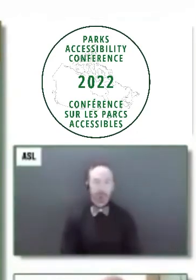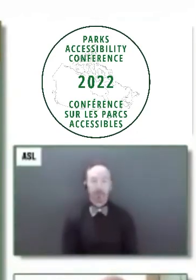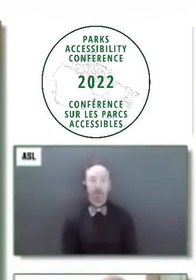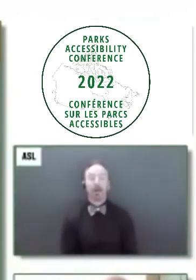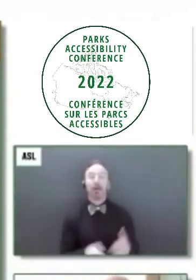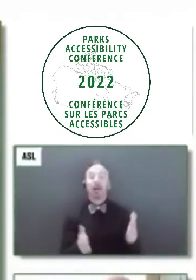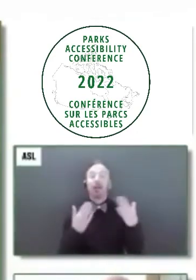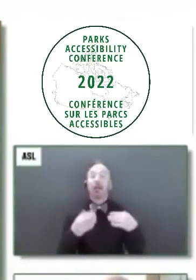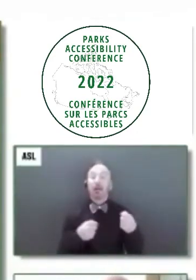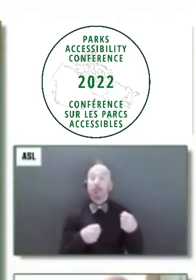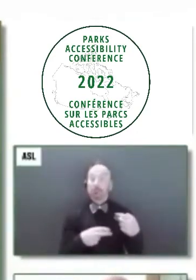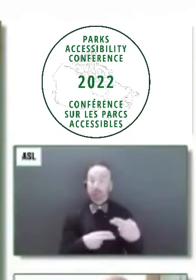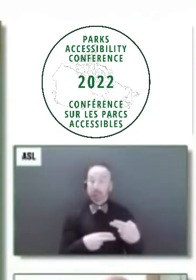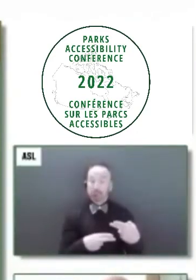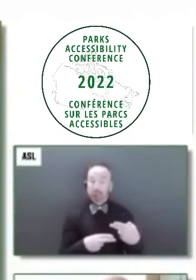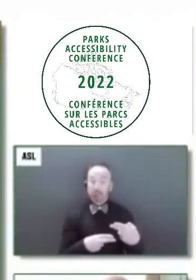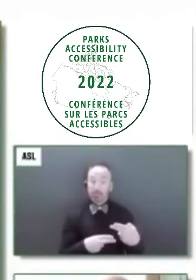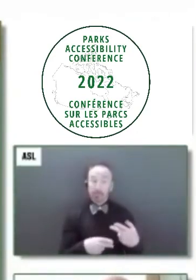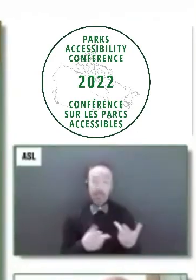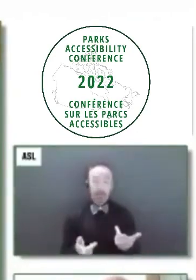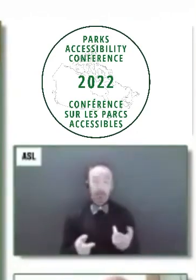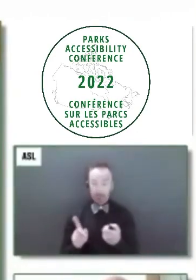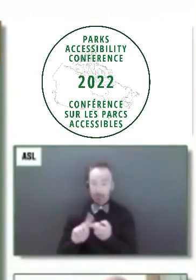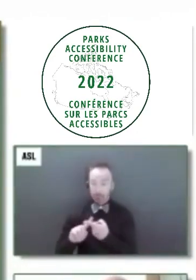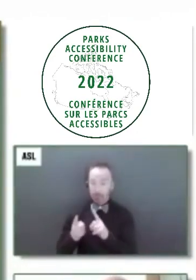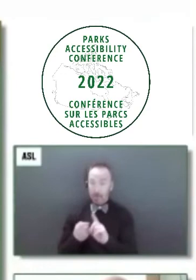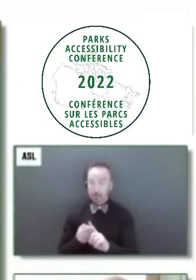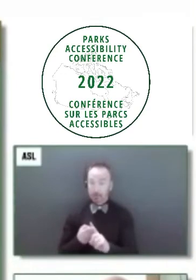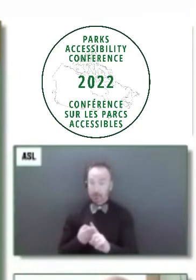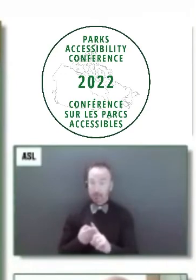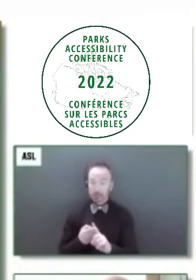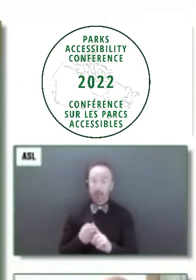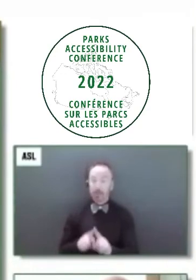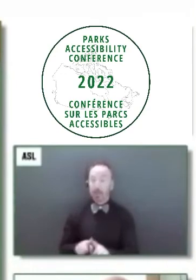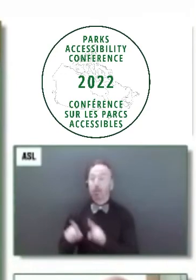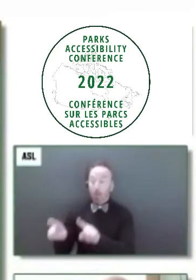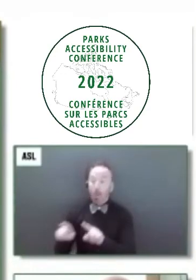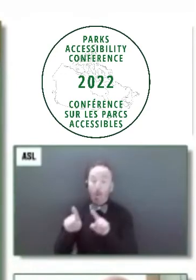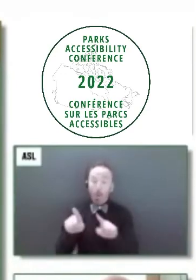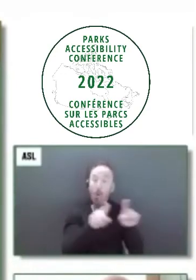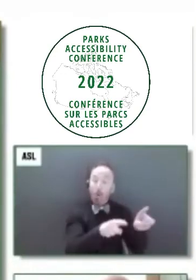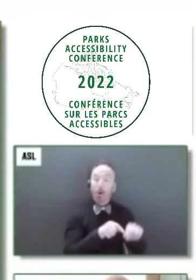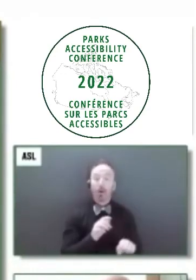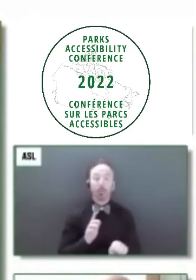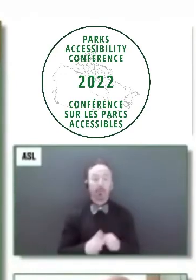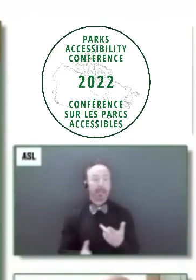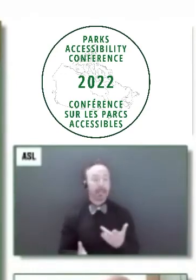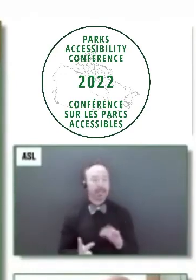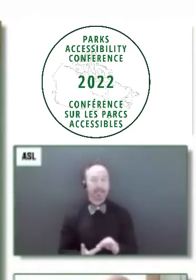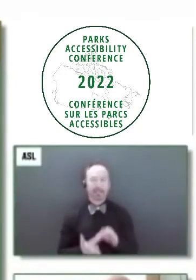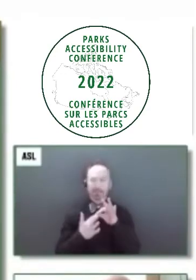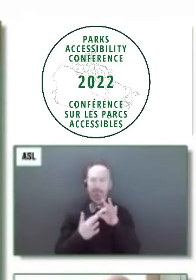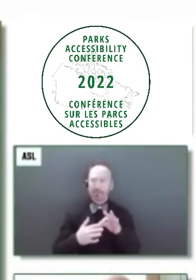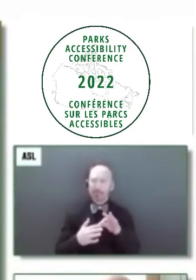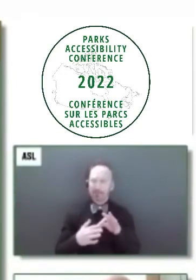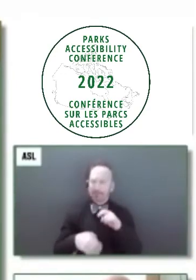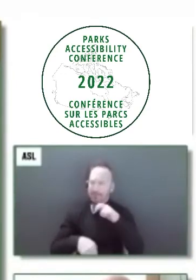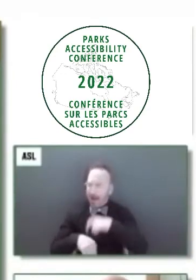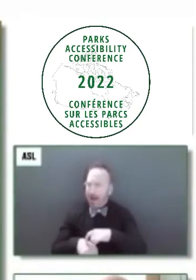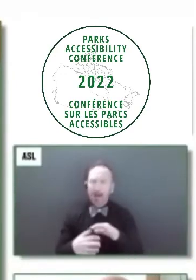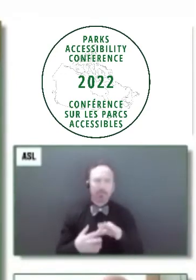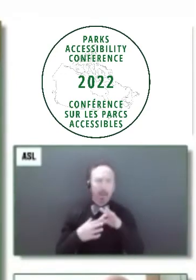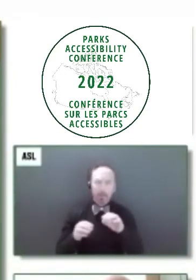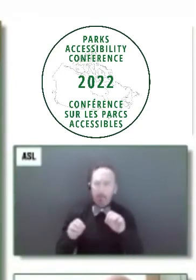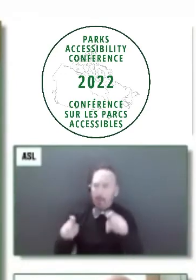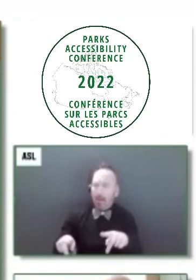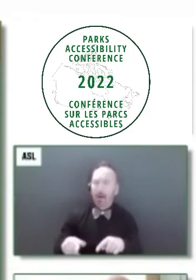course, friends get to enjoy these destinations and these special times together and experiencing the